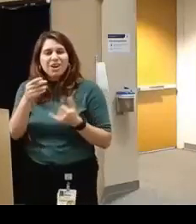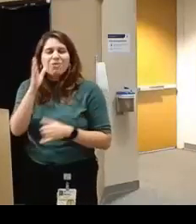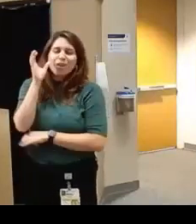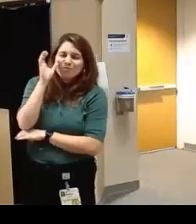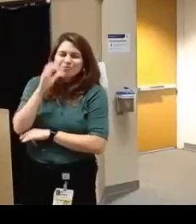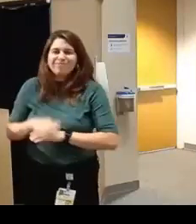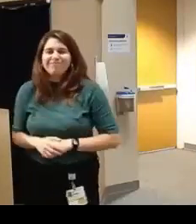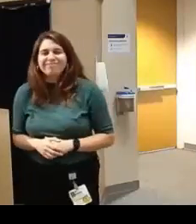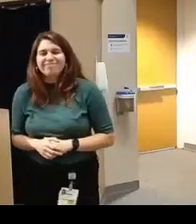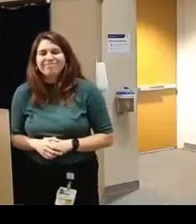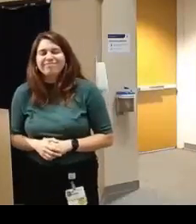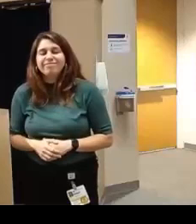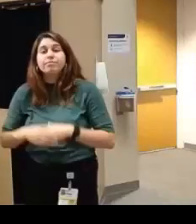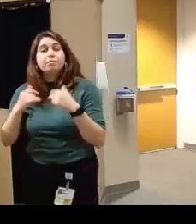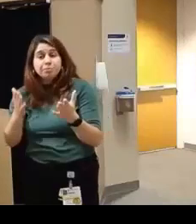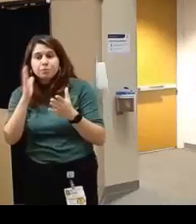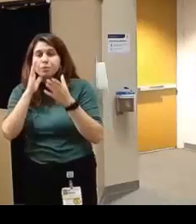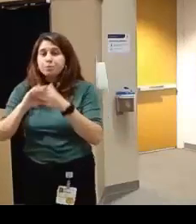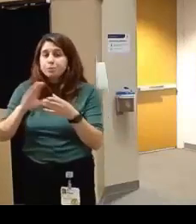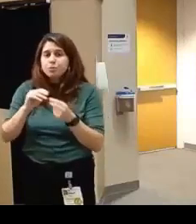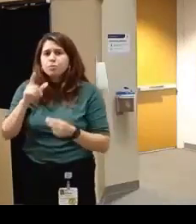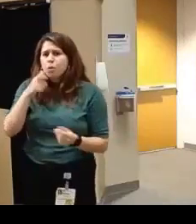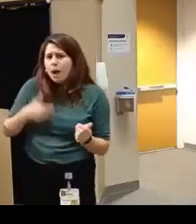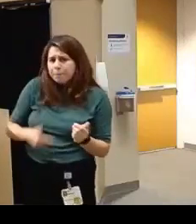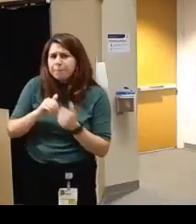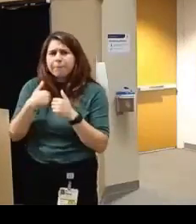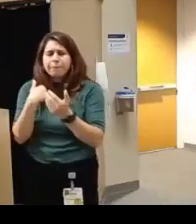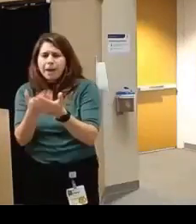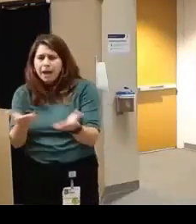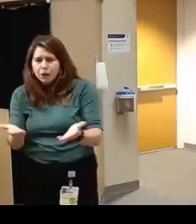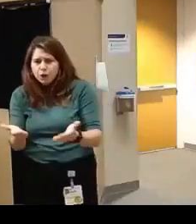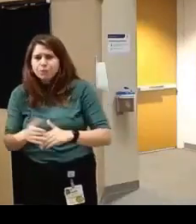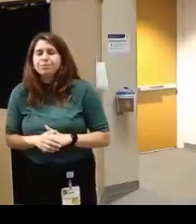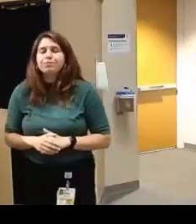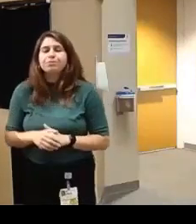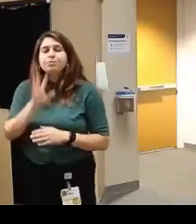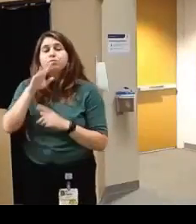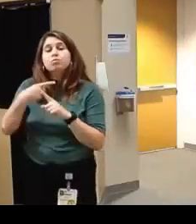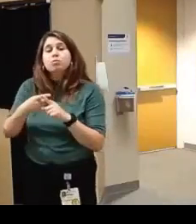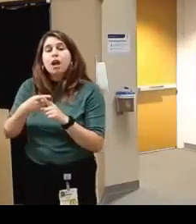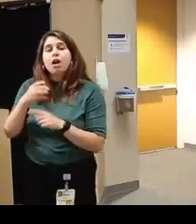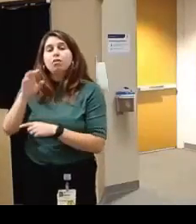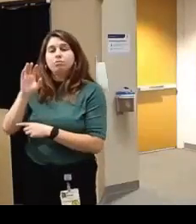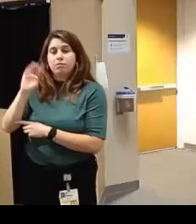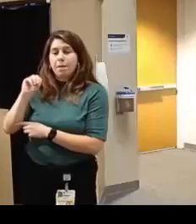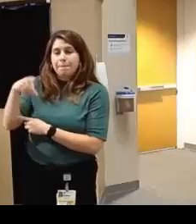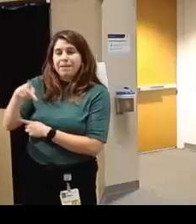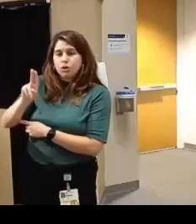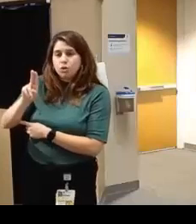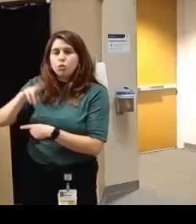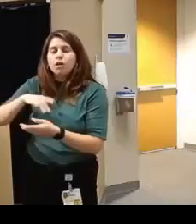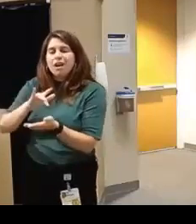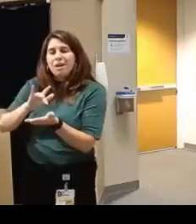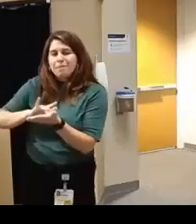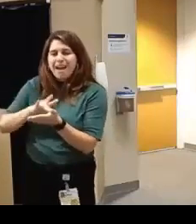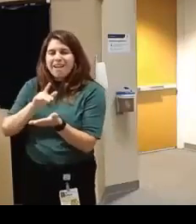the talk, like I said, I'm going to talk a lot about who I am, how I got here. We're going to talk about med psych units, which you'll see as